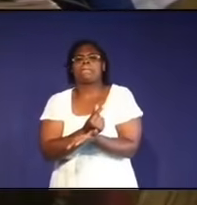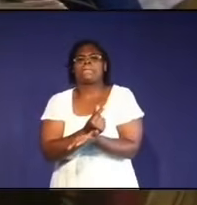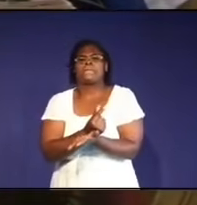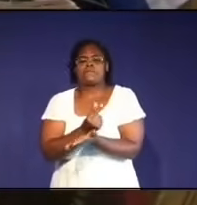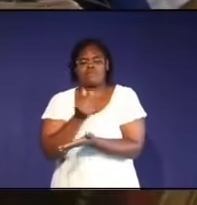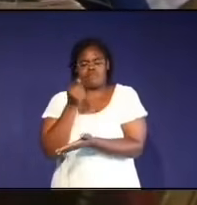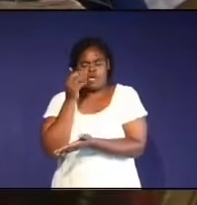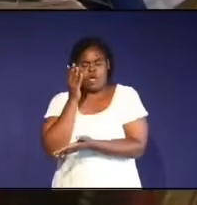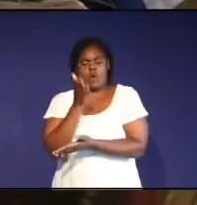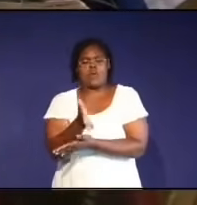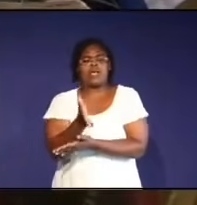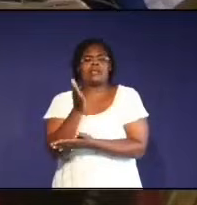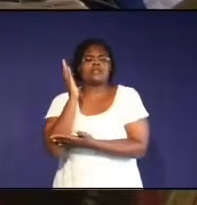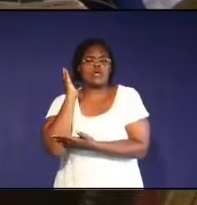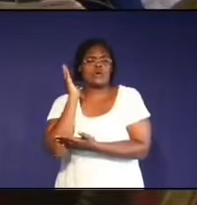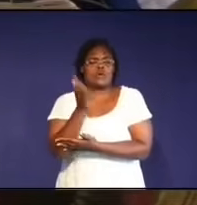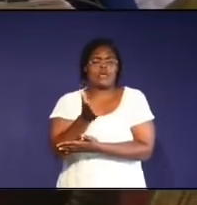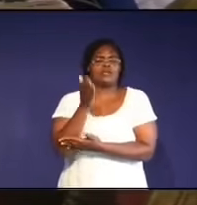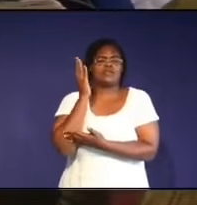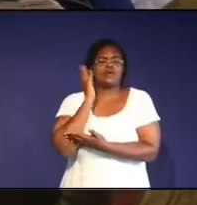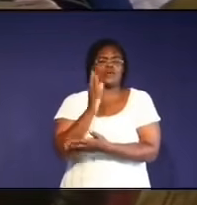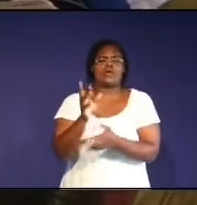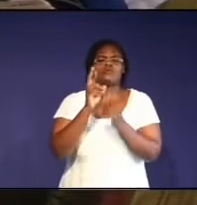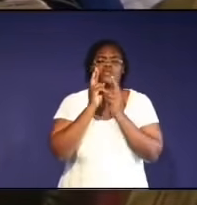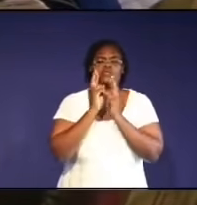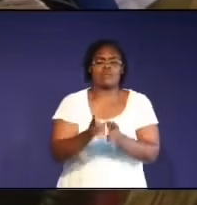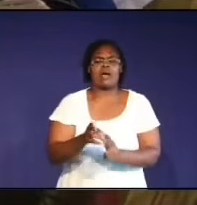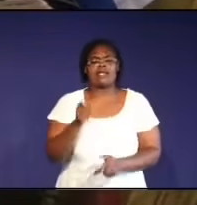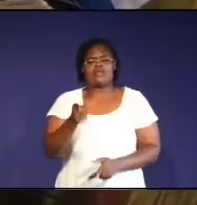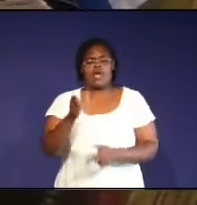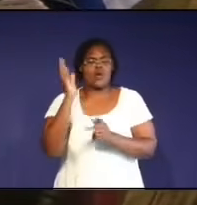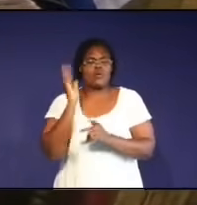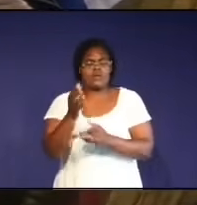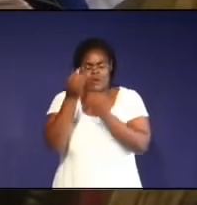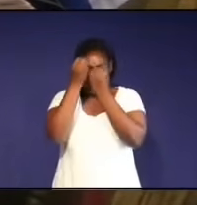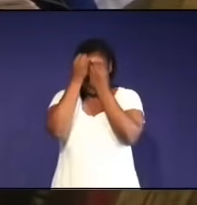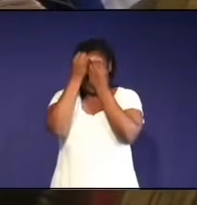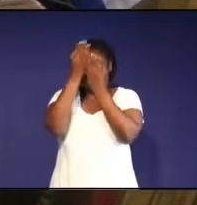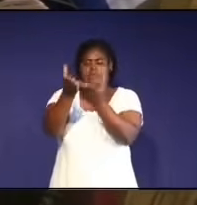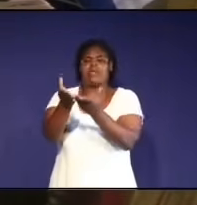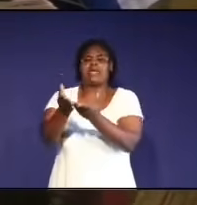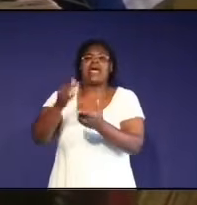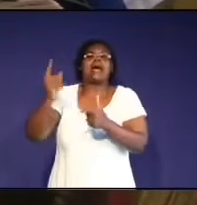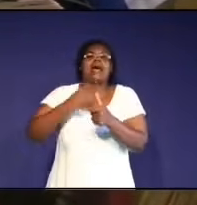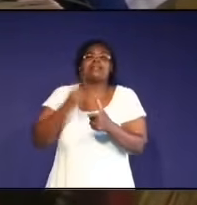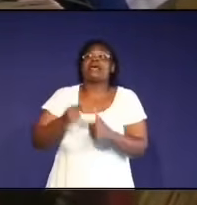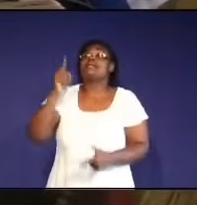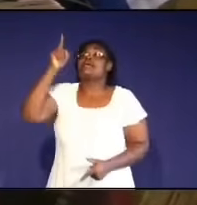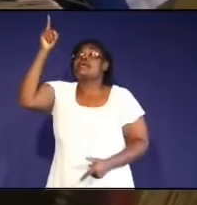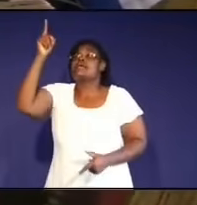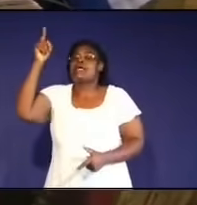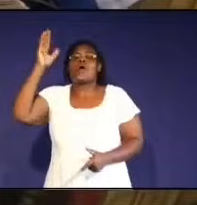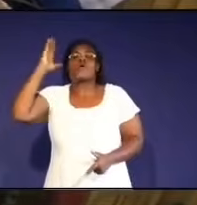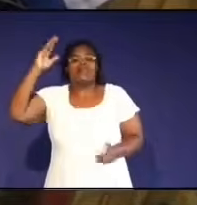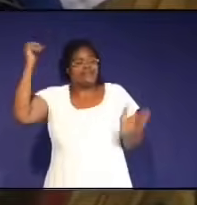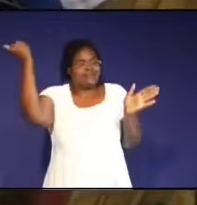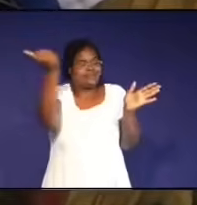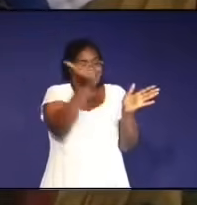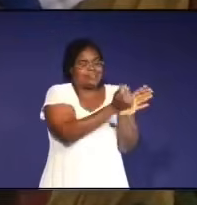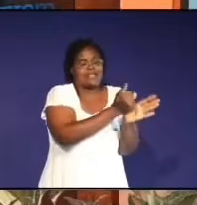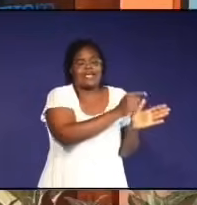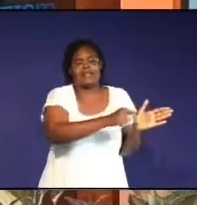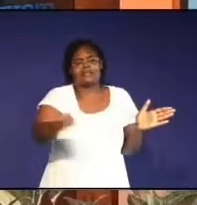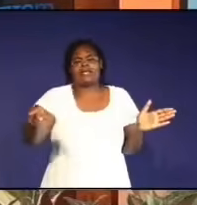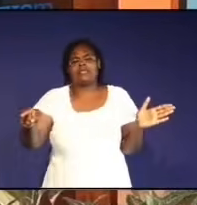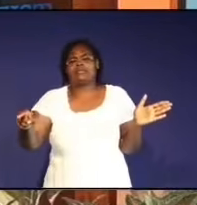they'll respond. They'll obey. And I'll seal them. I'll